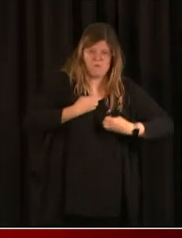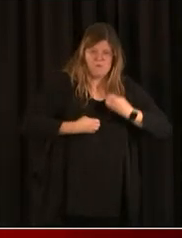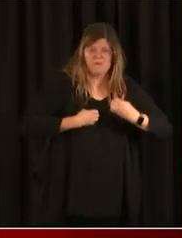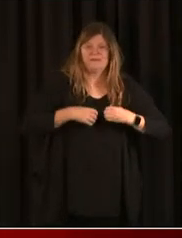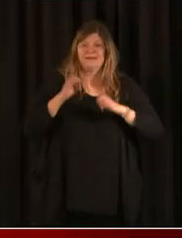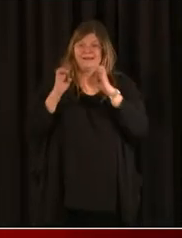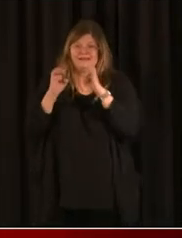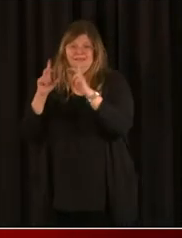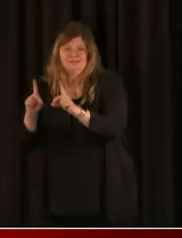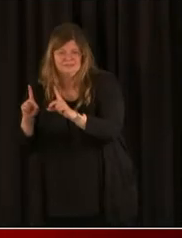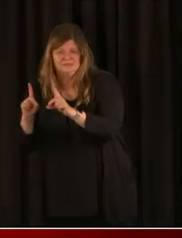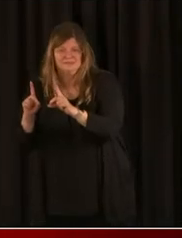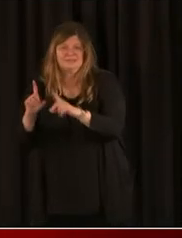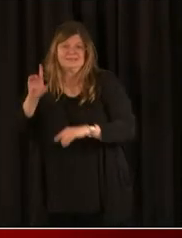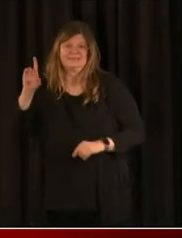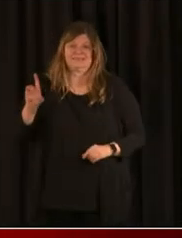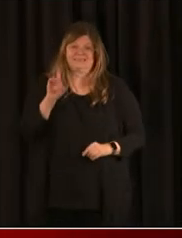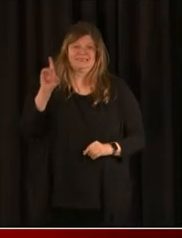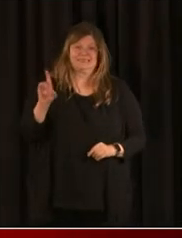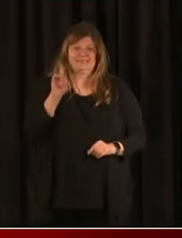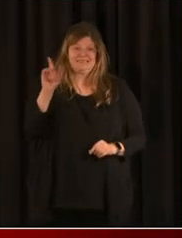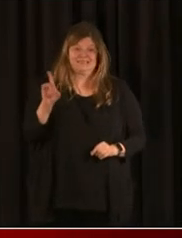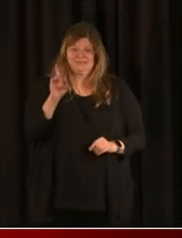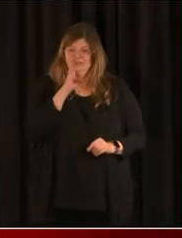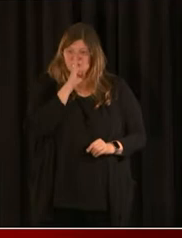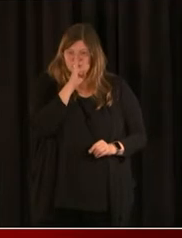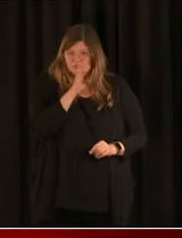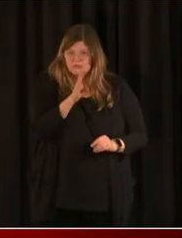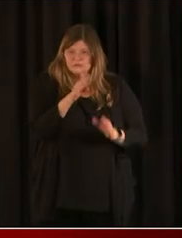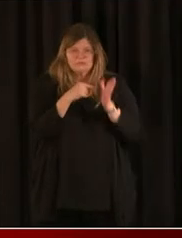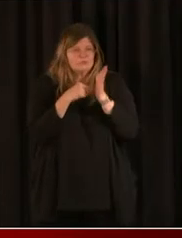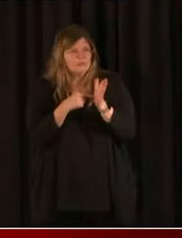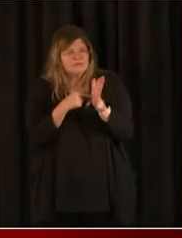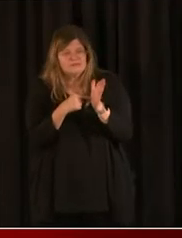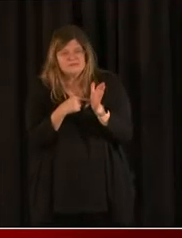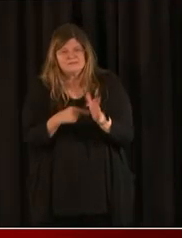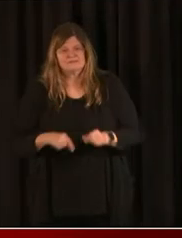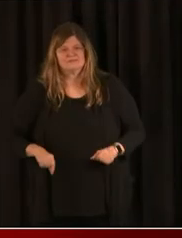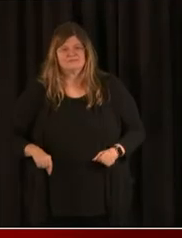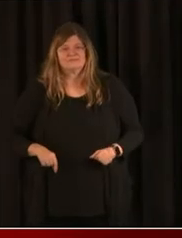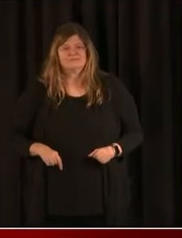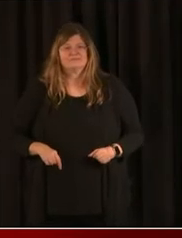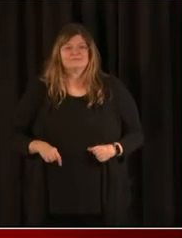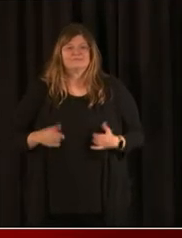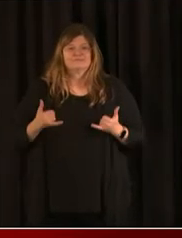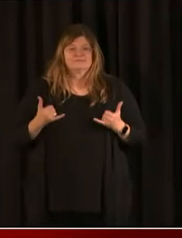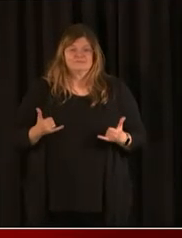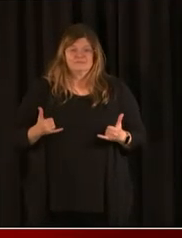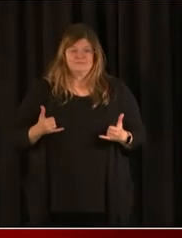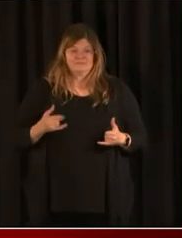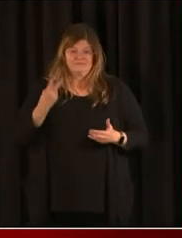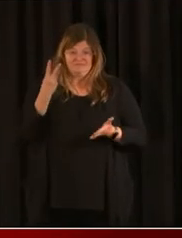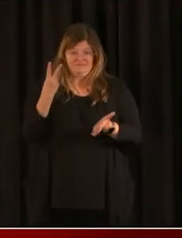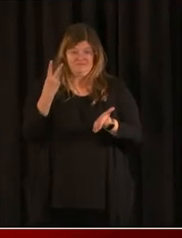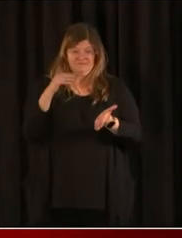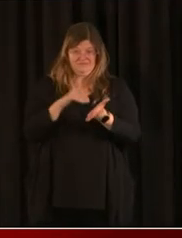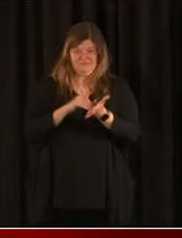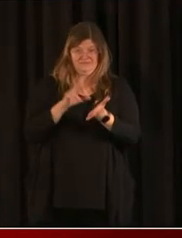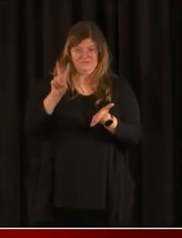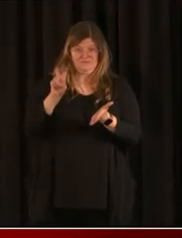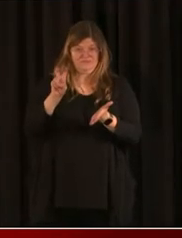that will help them to be more successful in their virtual coursework. And to date, we have